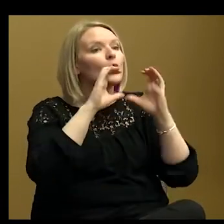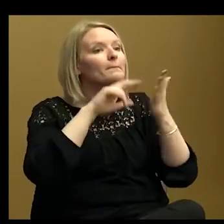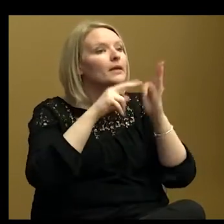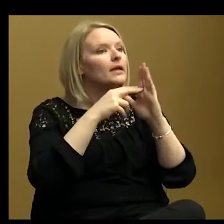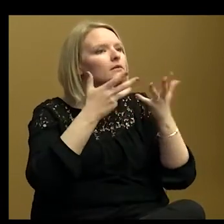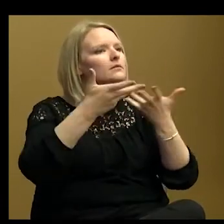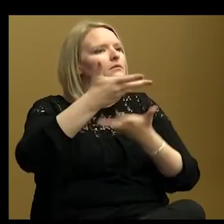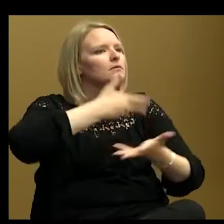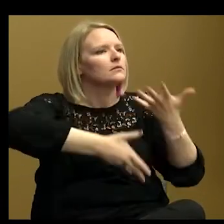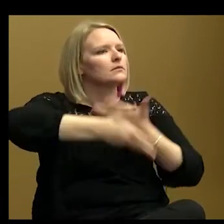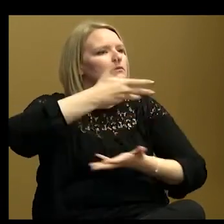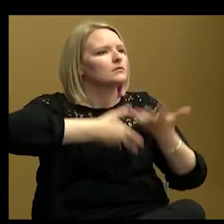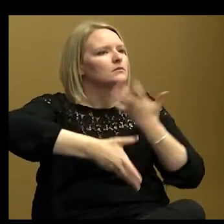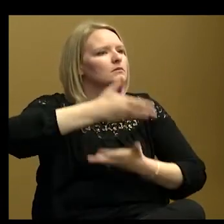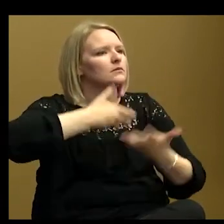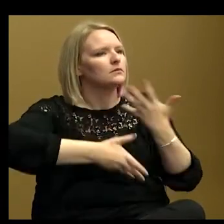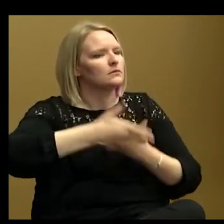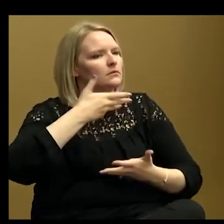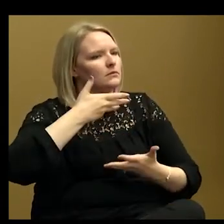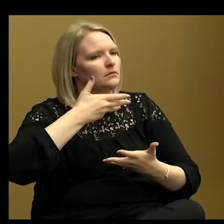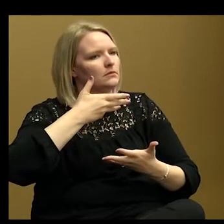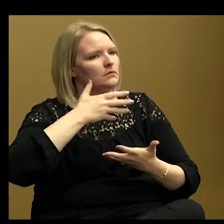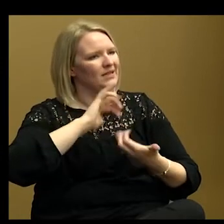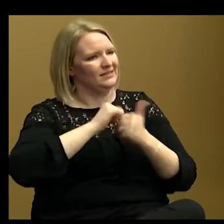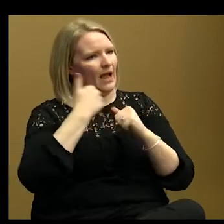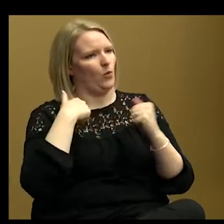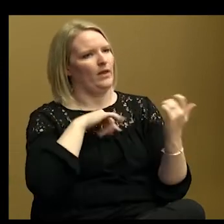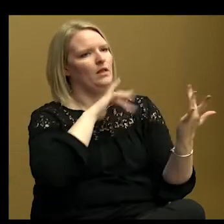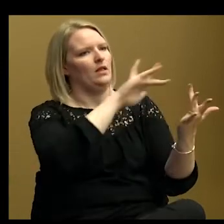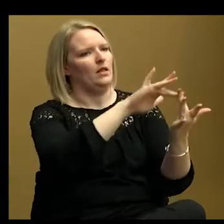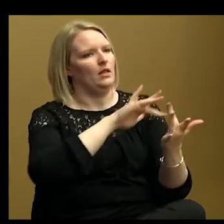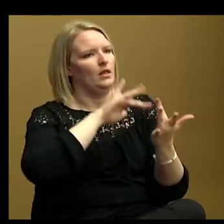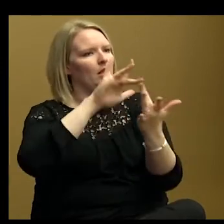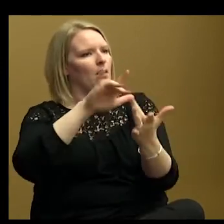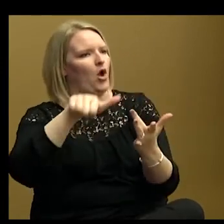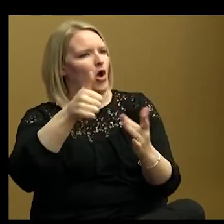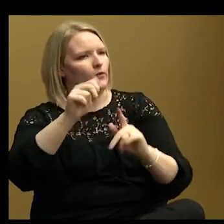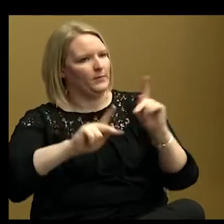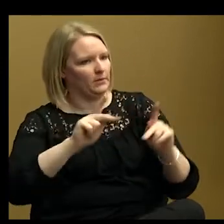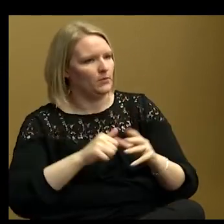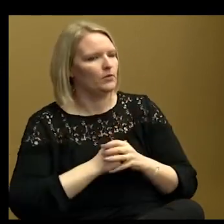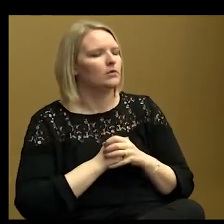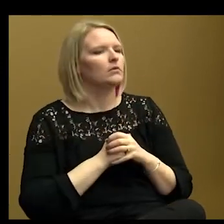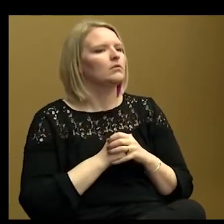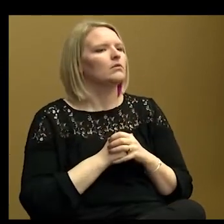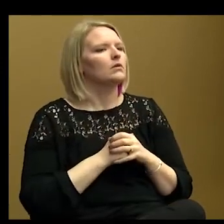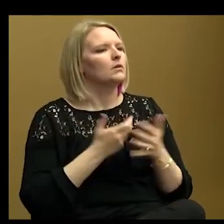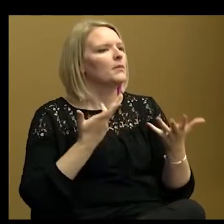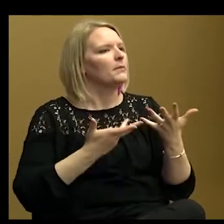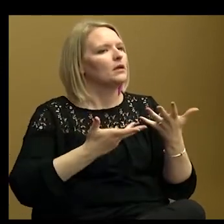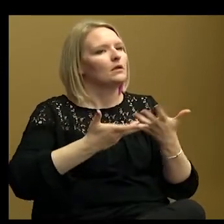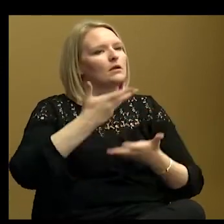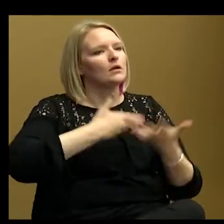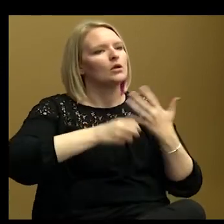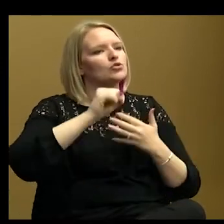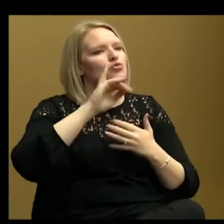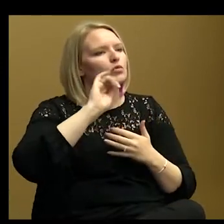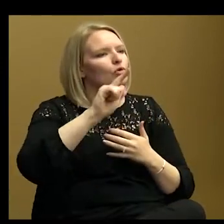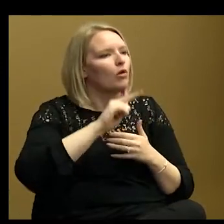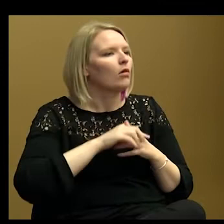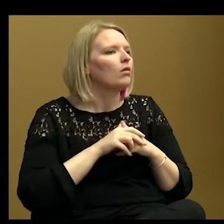right? And it's a way of reaching out to others. It can be a social act, you